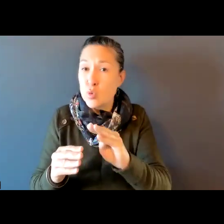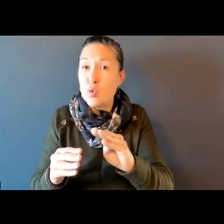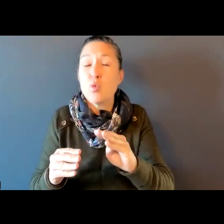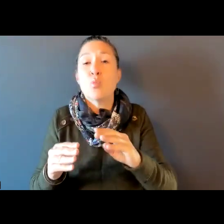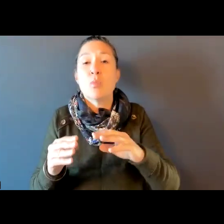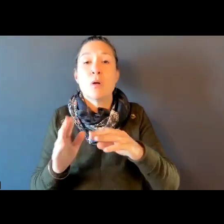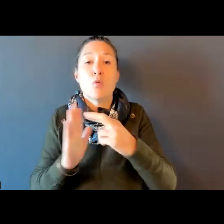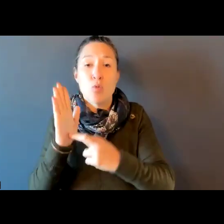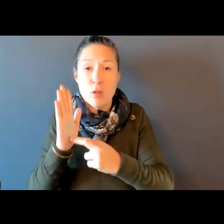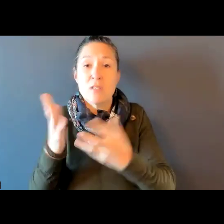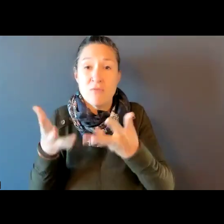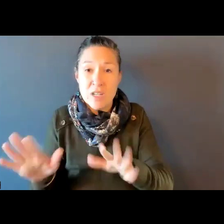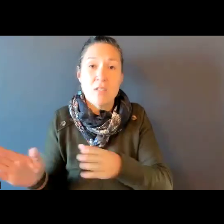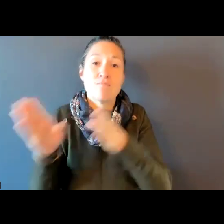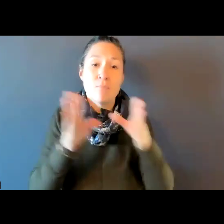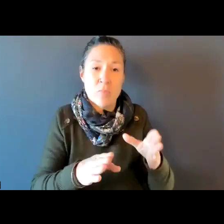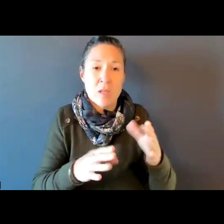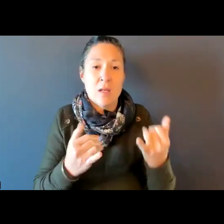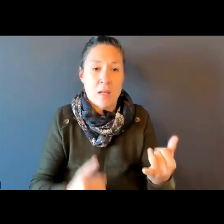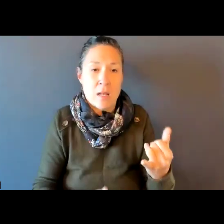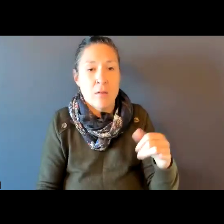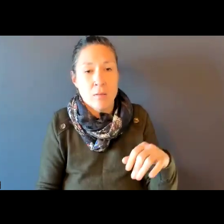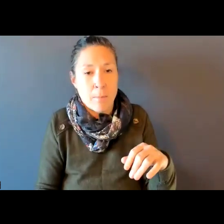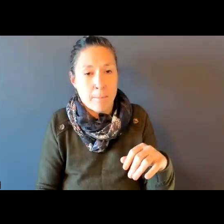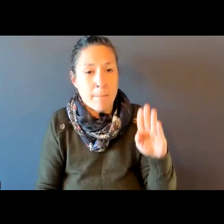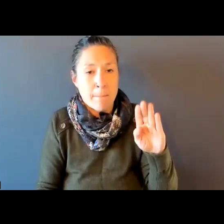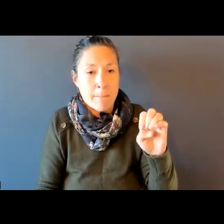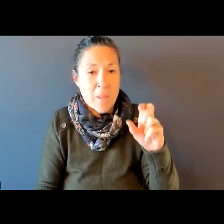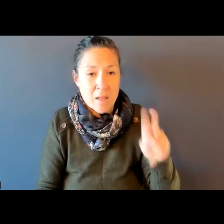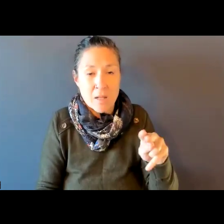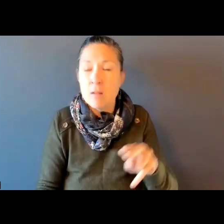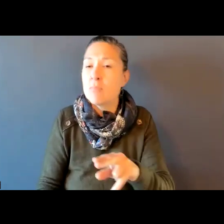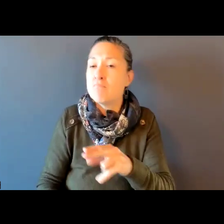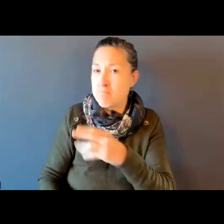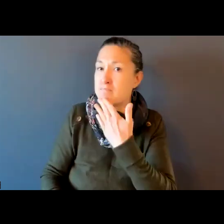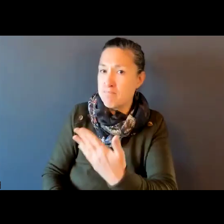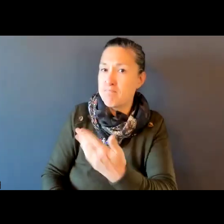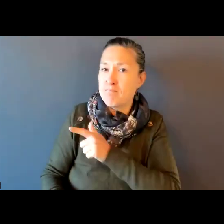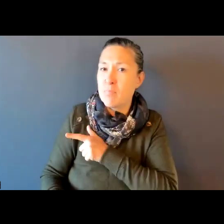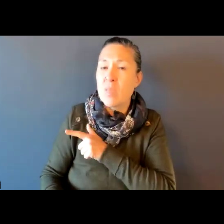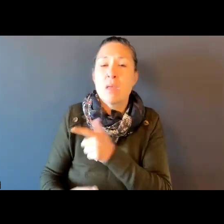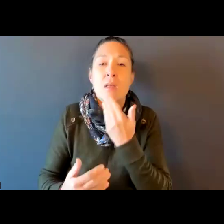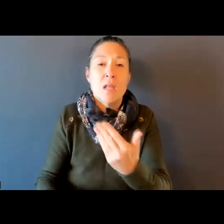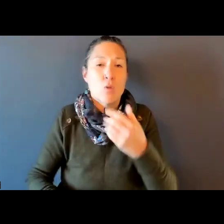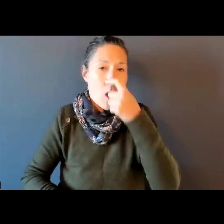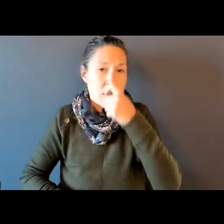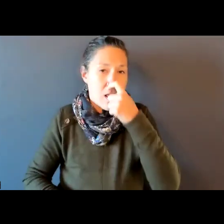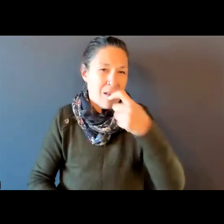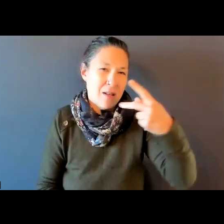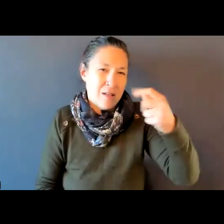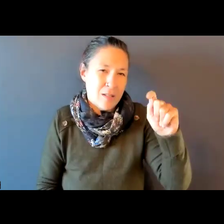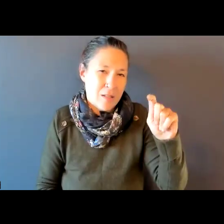Kessel. And I would like to thank the Taunton Public Library for hosting us. We